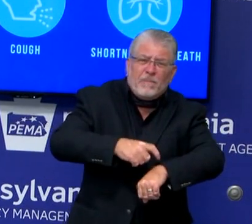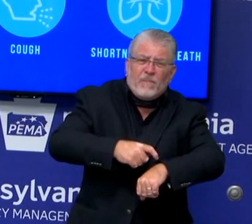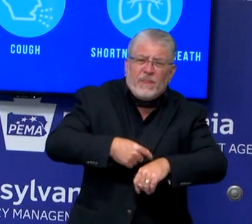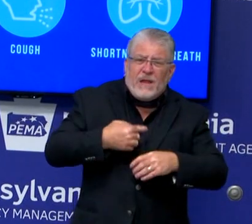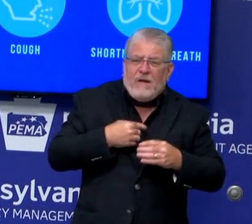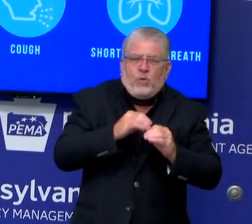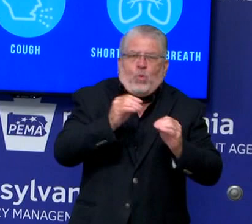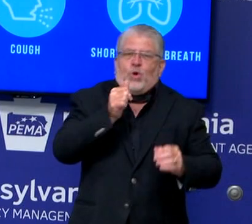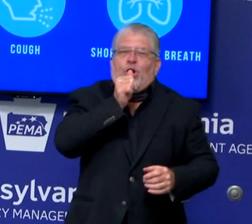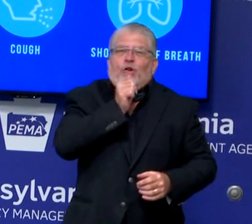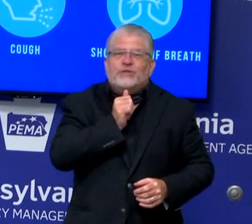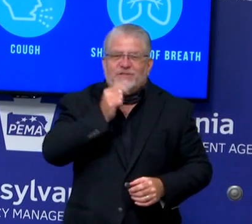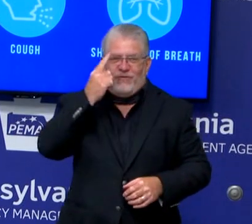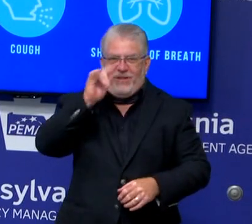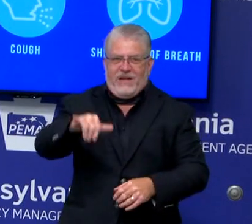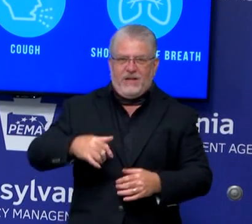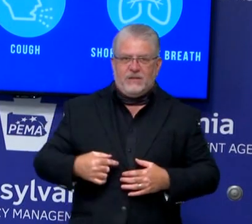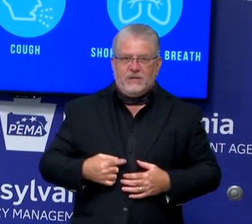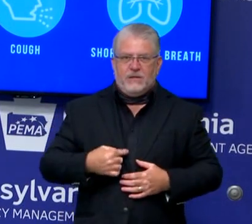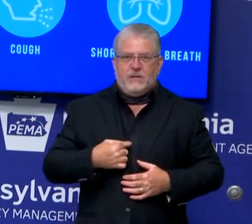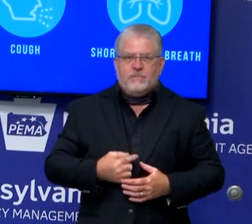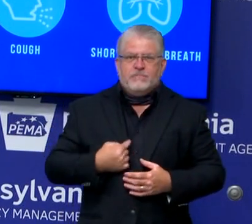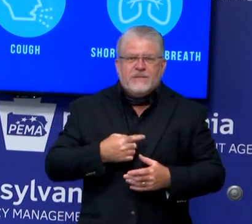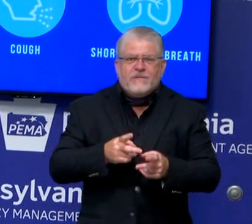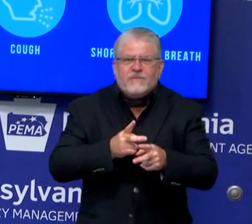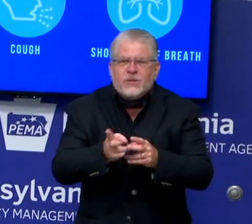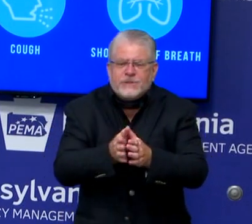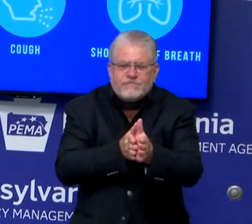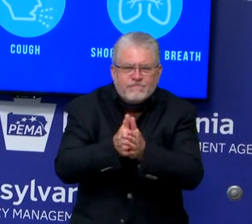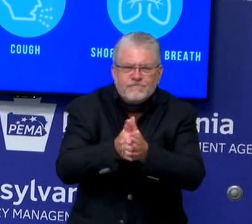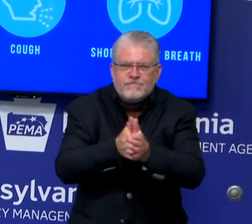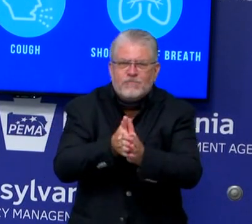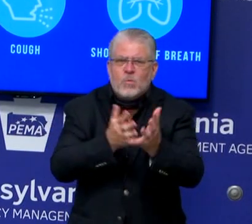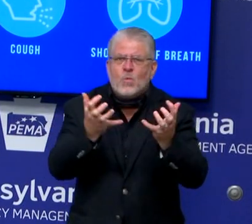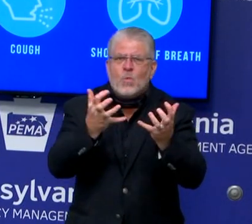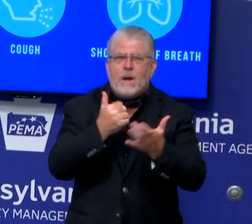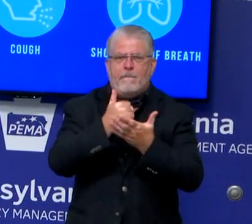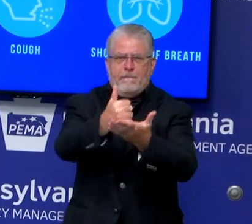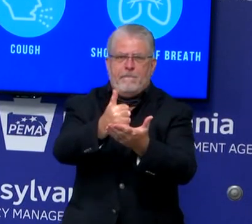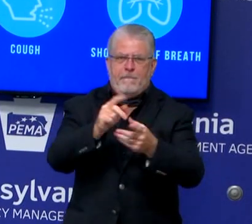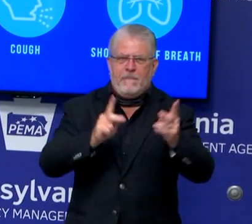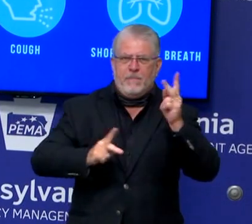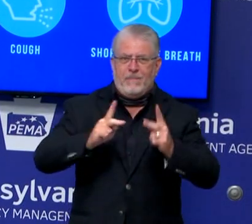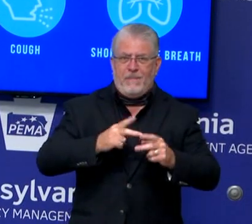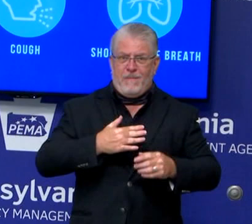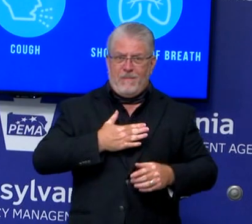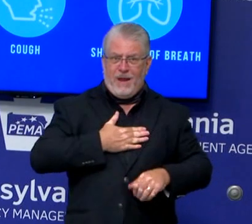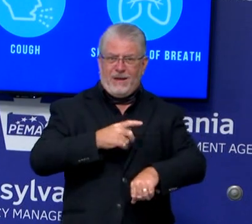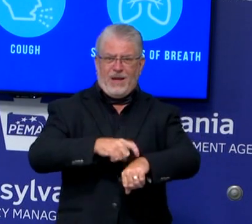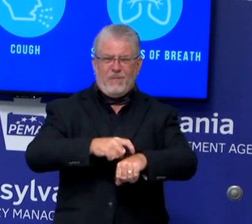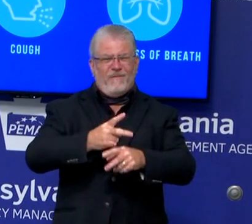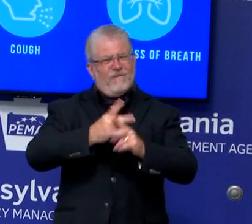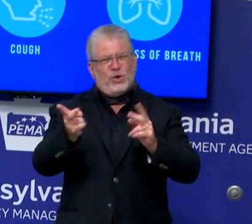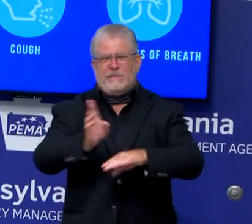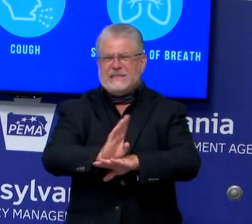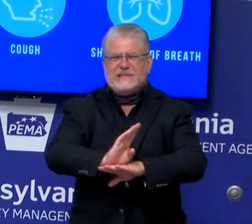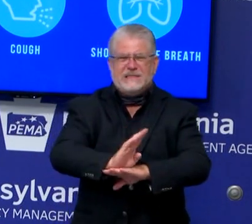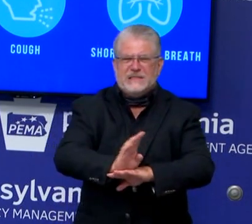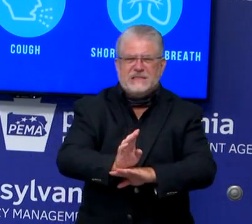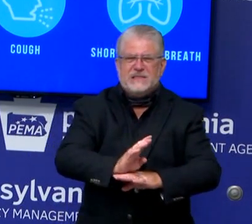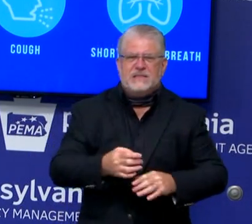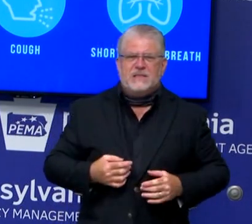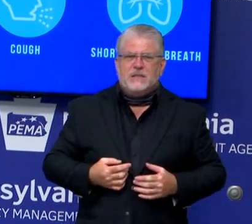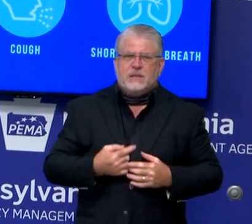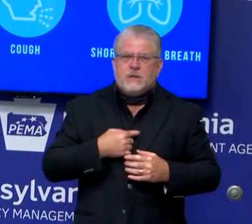full with a burning desire to help people, and my time is full with working towards protecting the